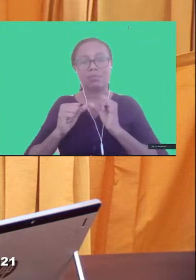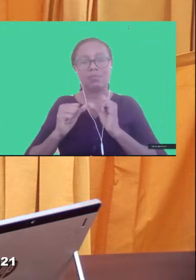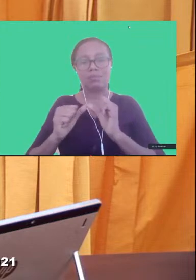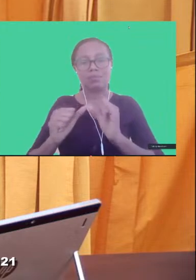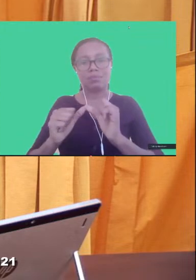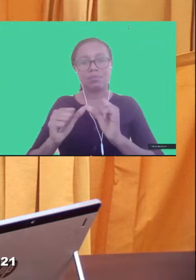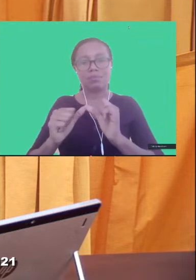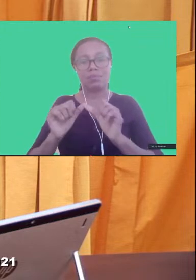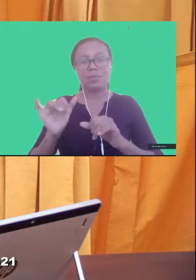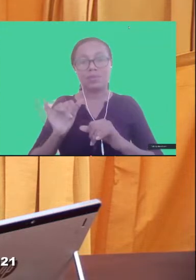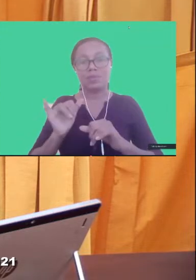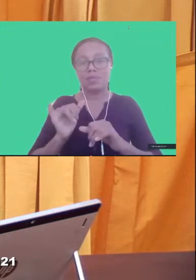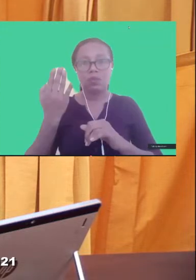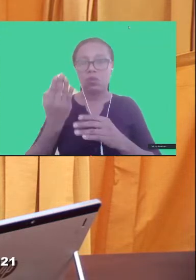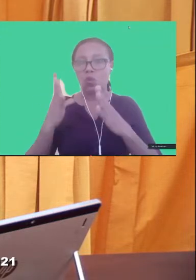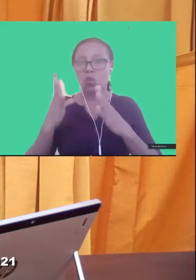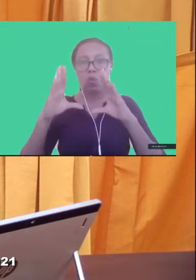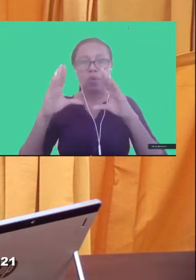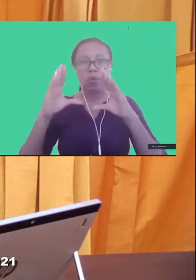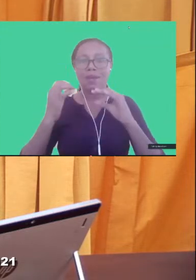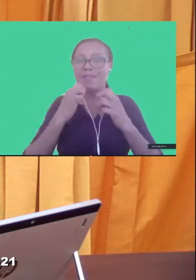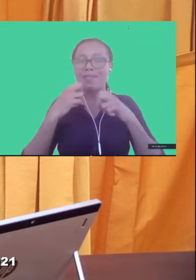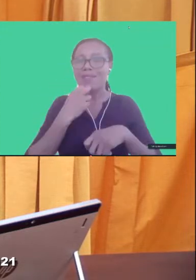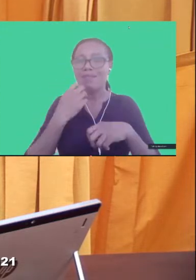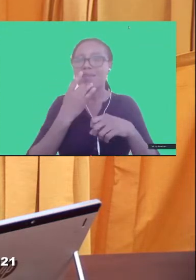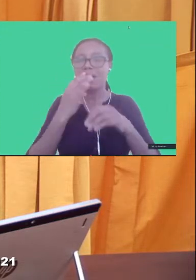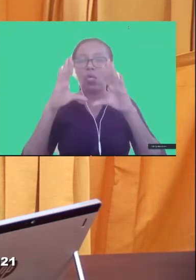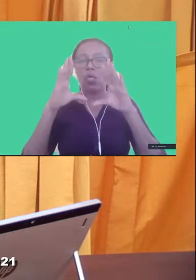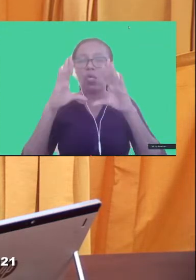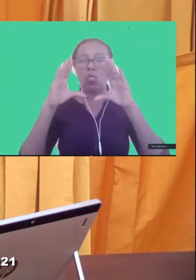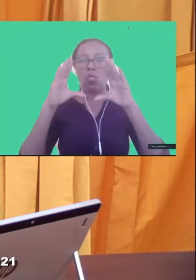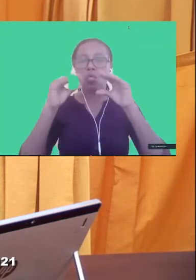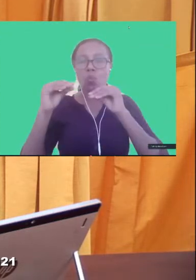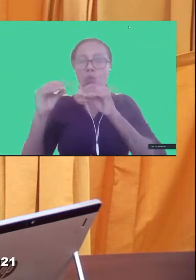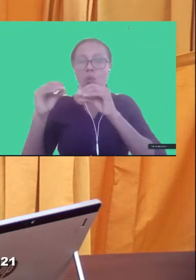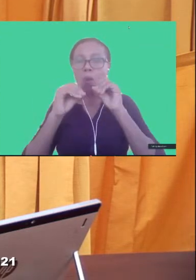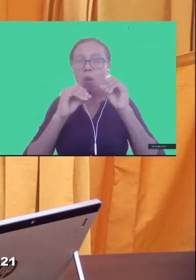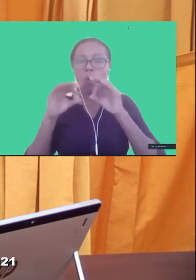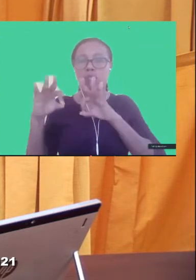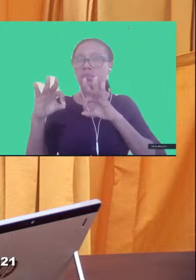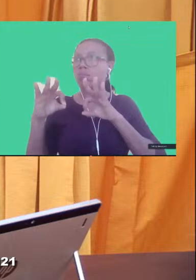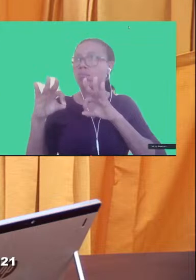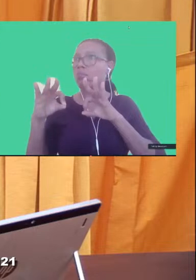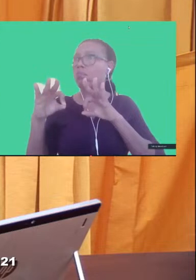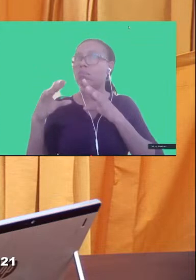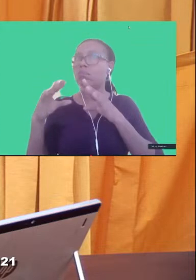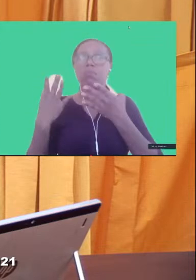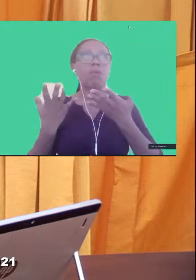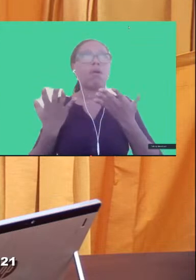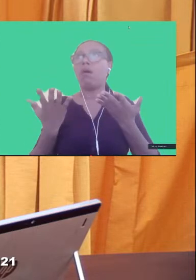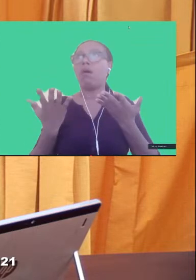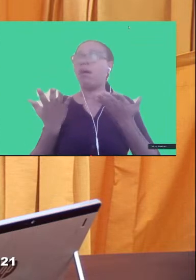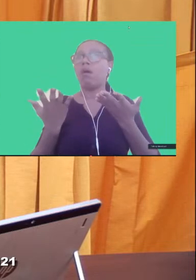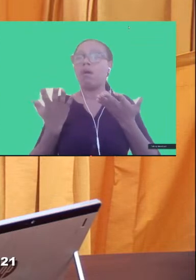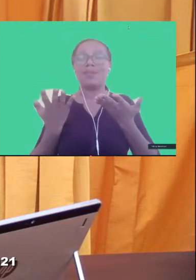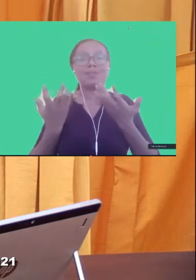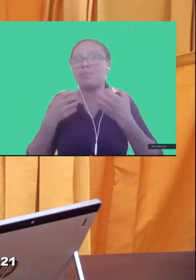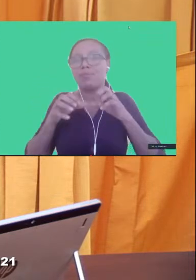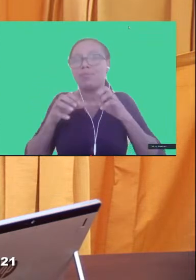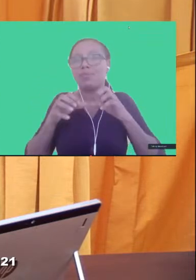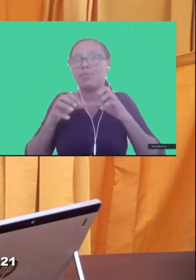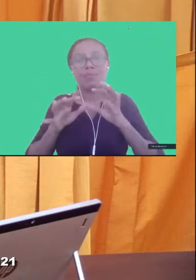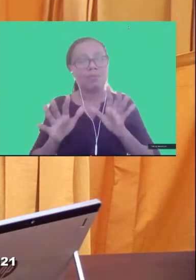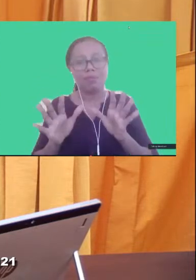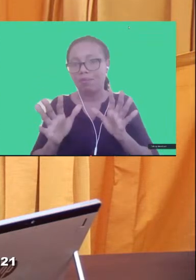at a maximum export study, which is a sub-study that was conducted under the